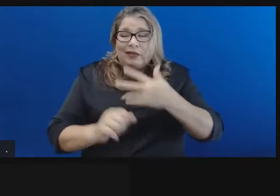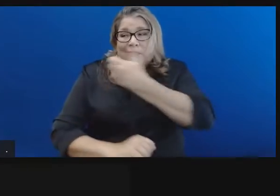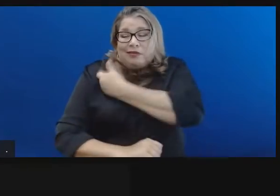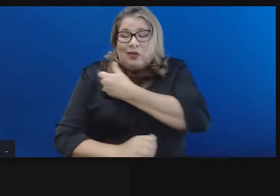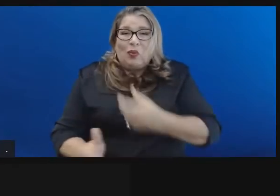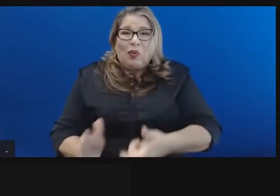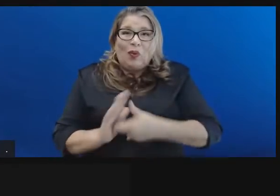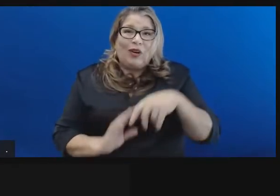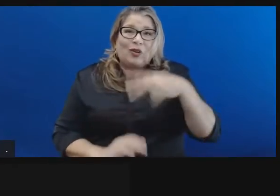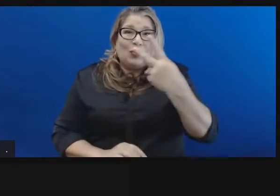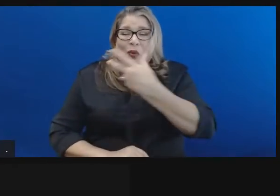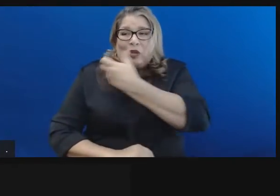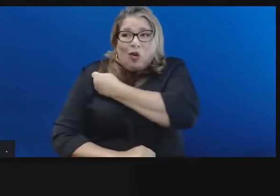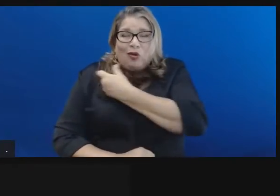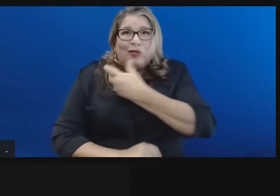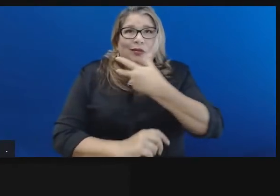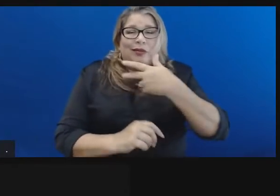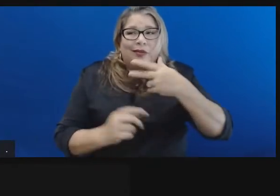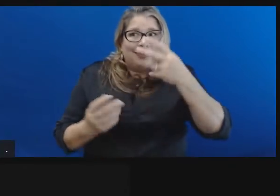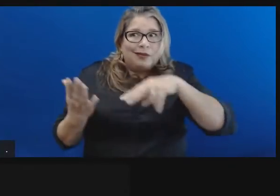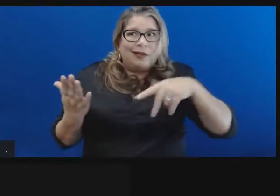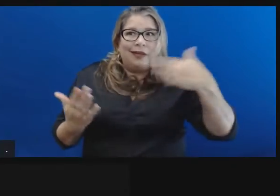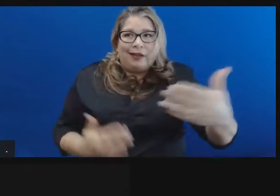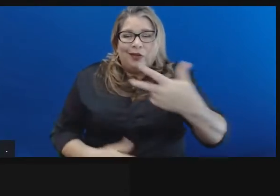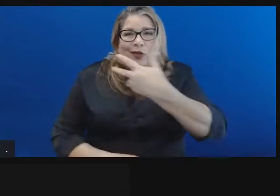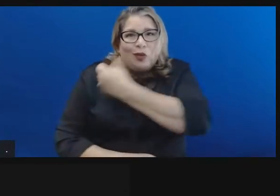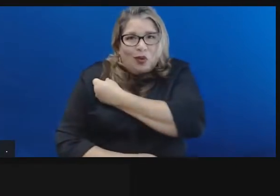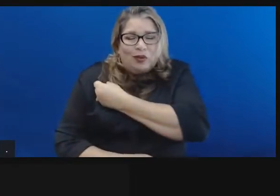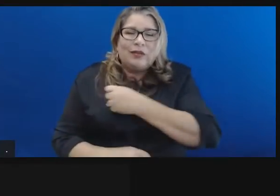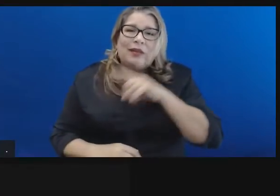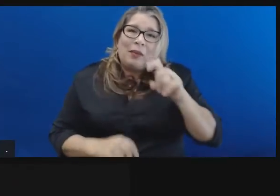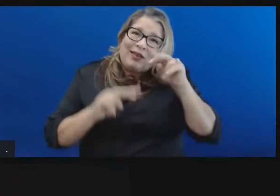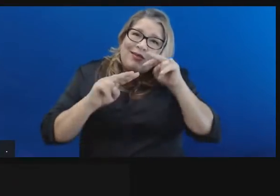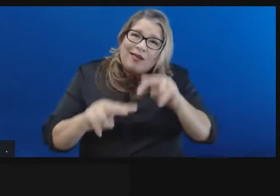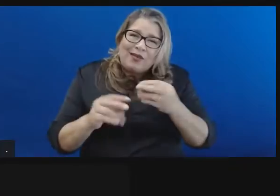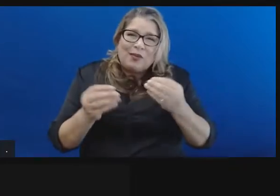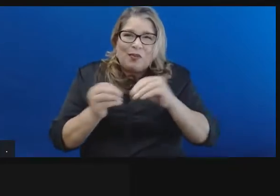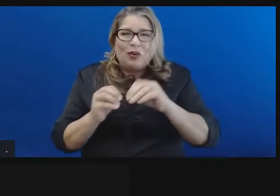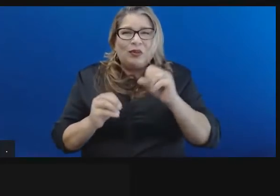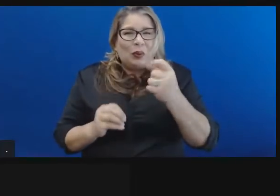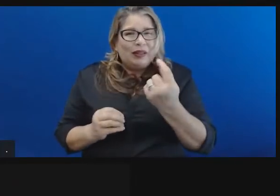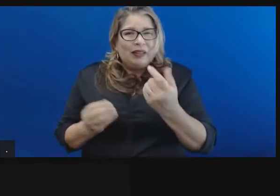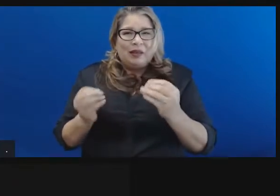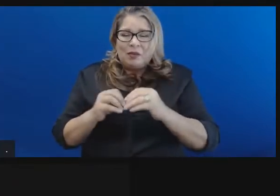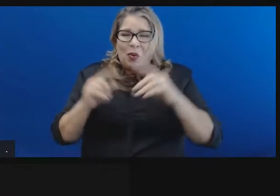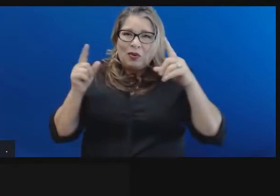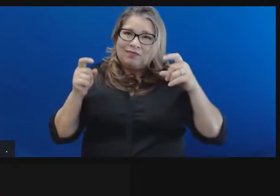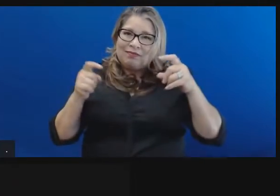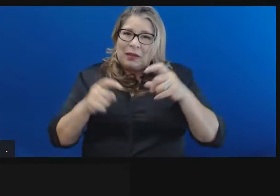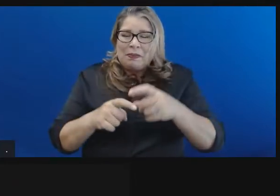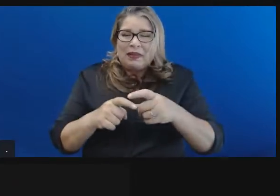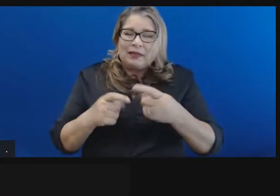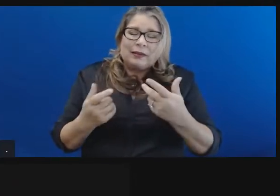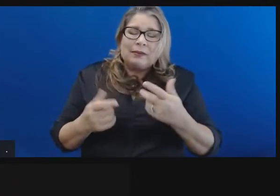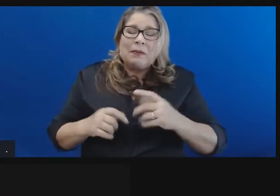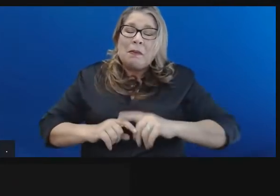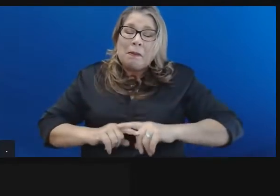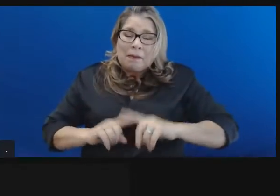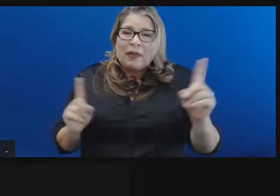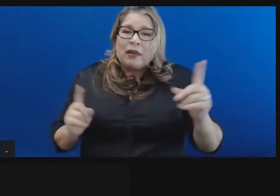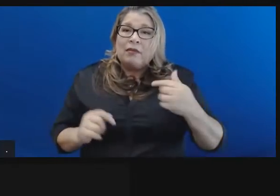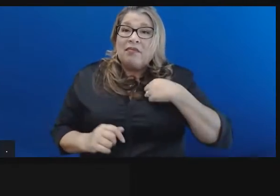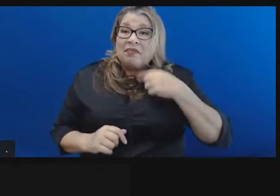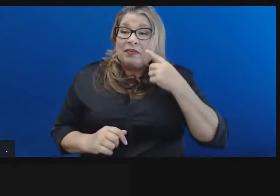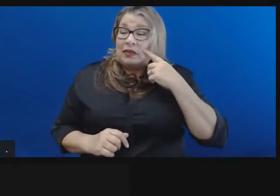monitoring time per person who's getting the vaccine. So a number of wrinkles and complexities that are important. But I believe, and I think